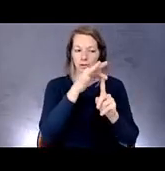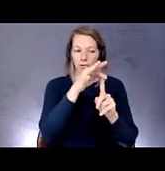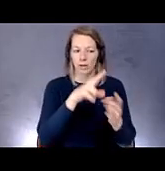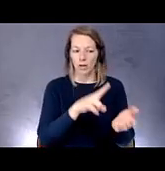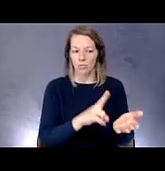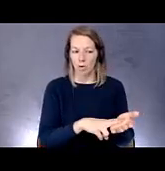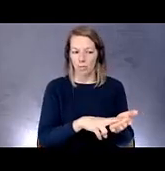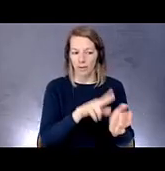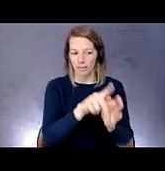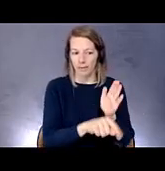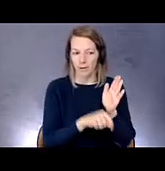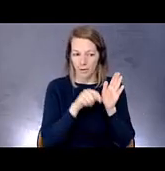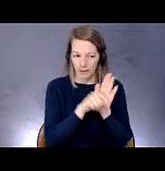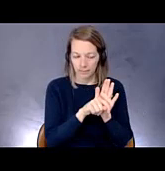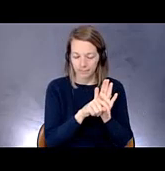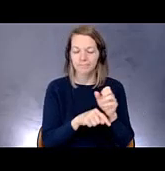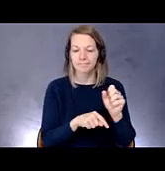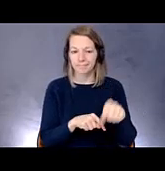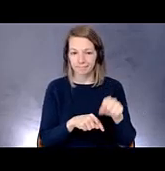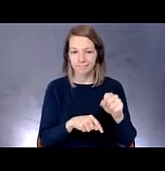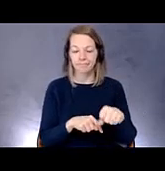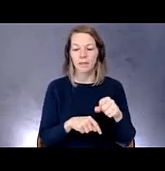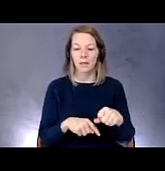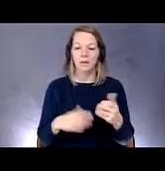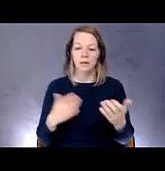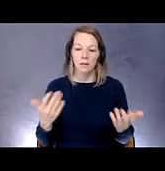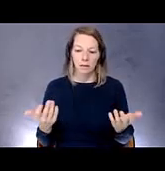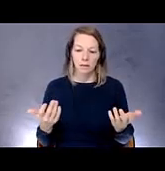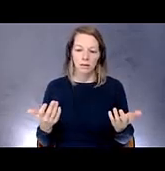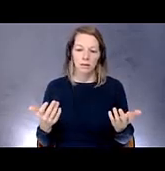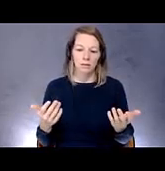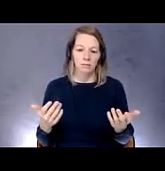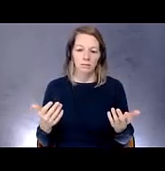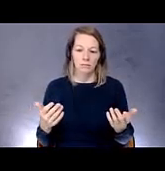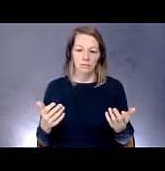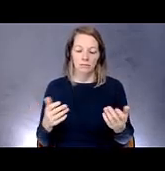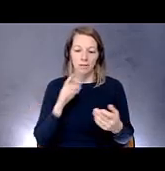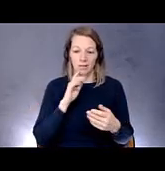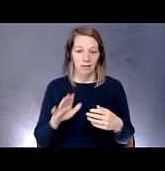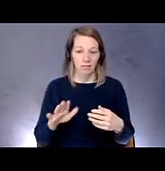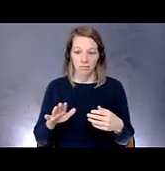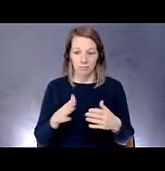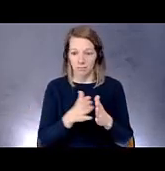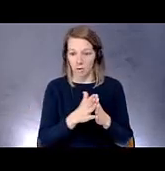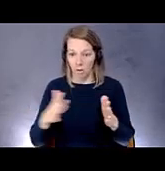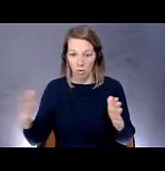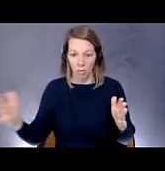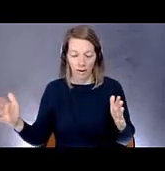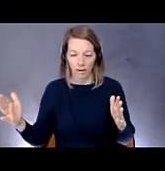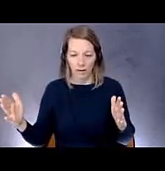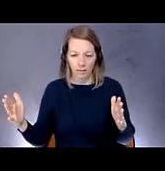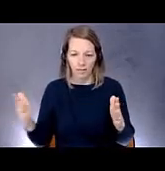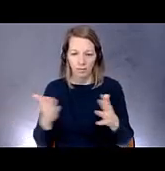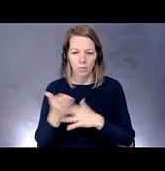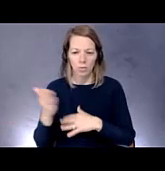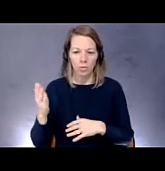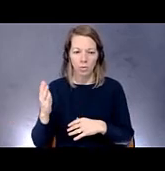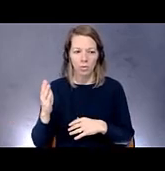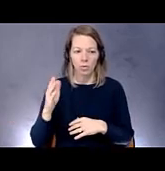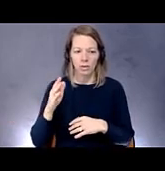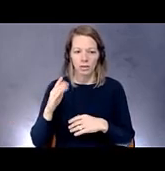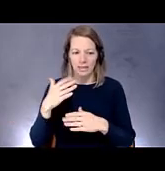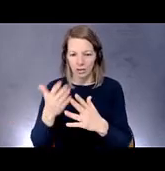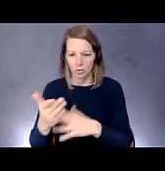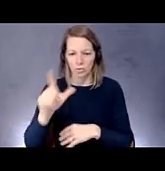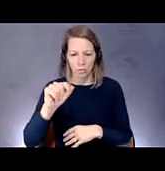touched on. So it is going to be for essentially the entirety of the unwinds. So all the way through into 2024, folks